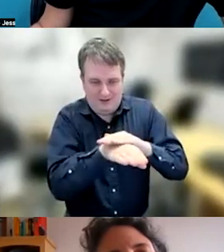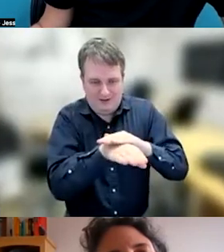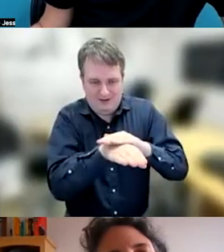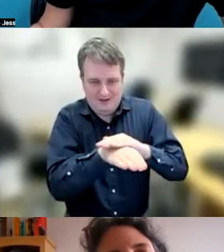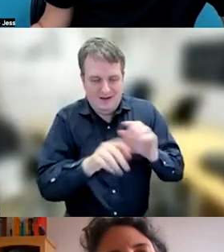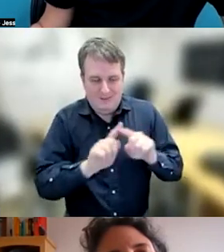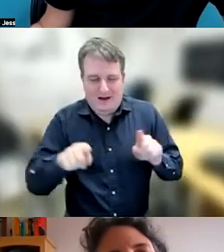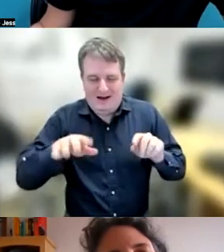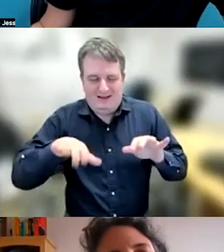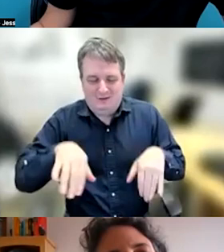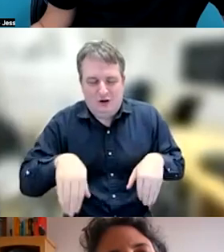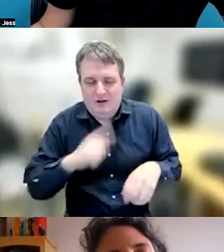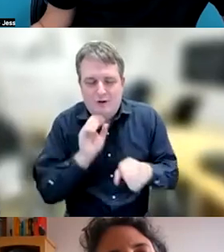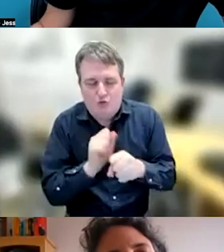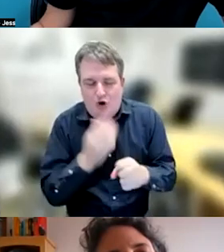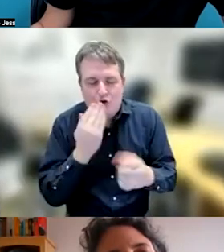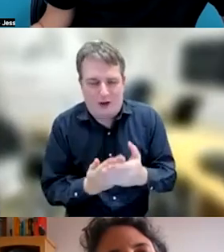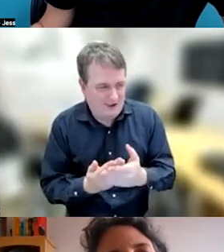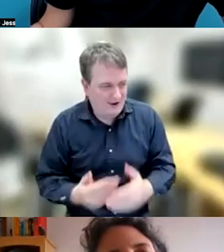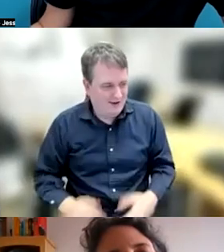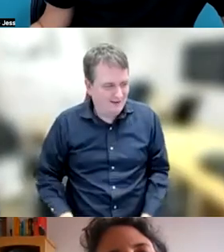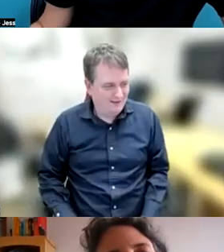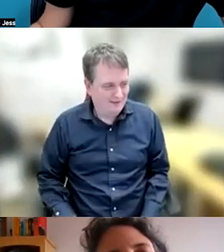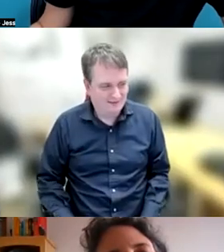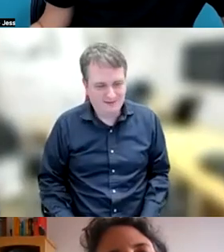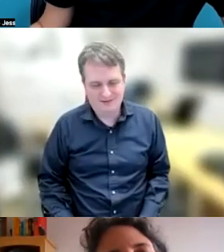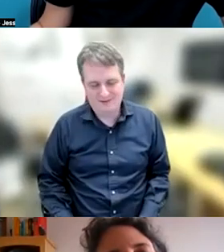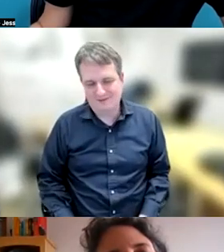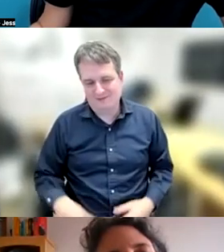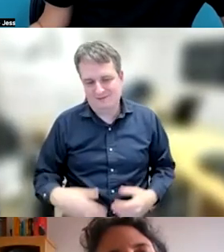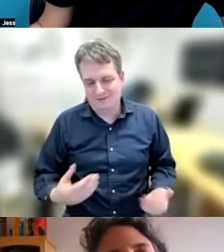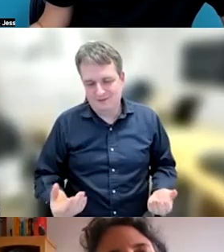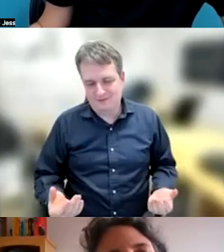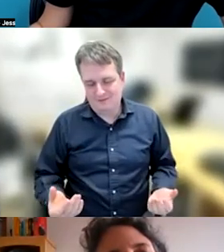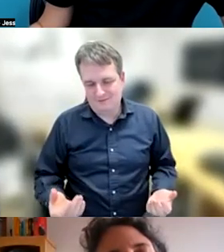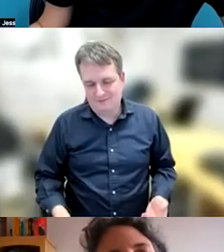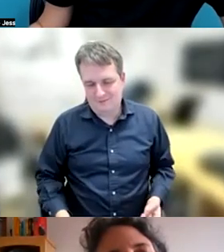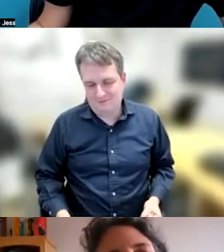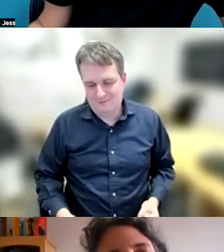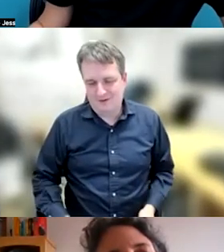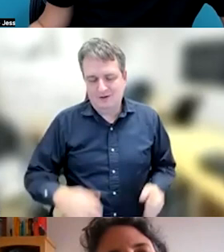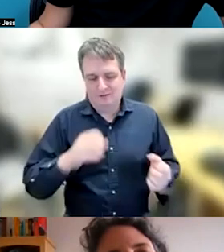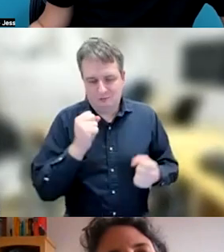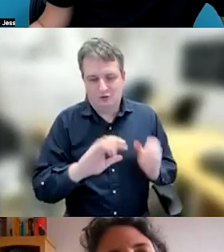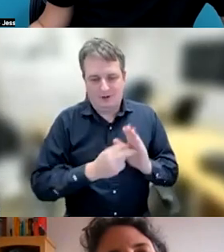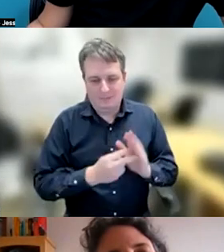and having a way to provide that accessibility, but it's just not, I don't see it working out